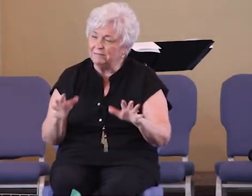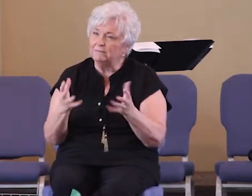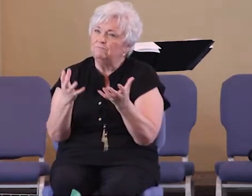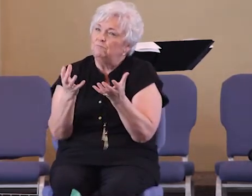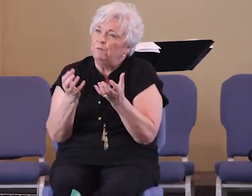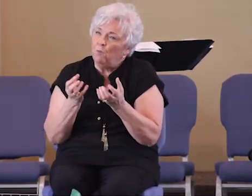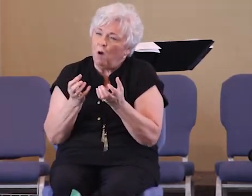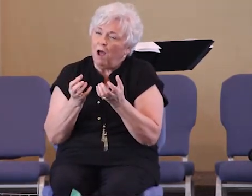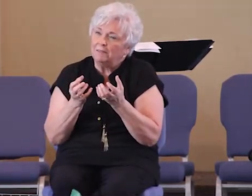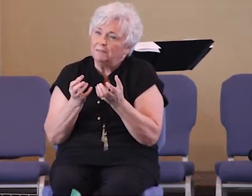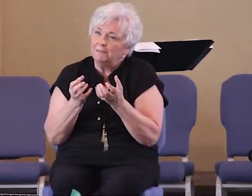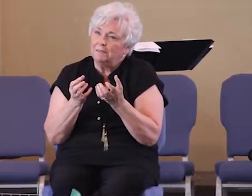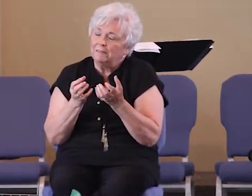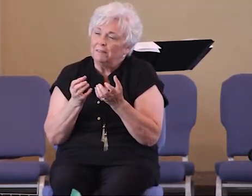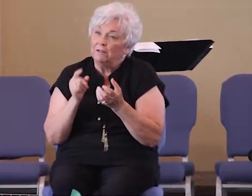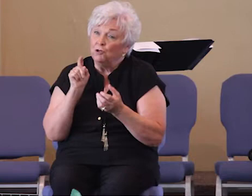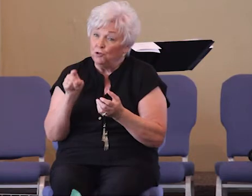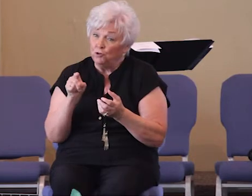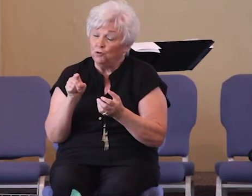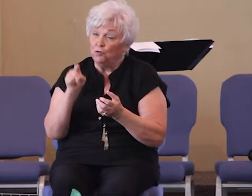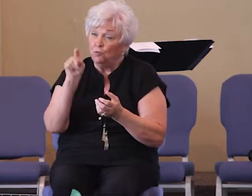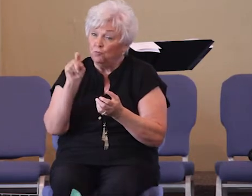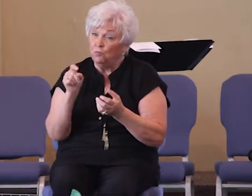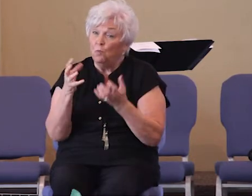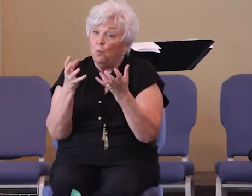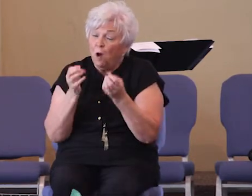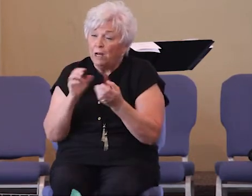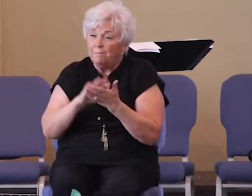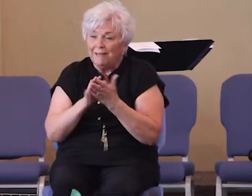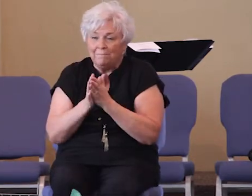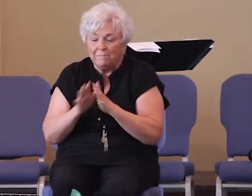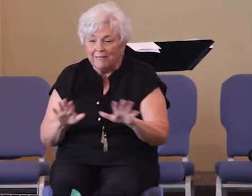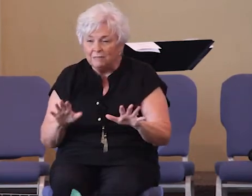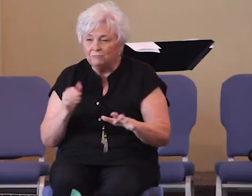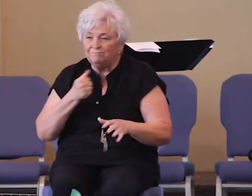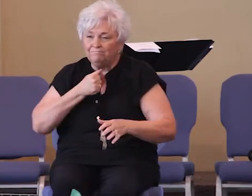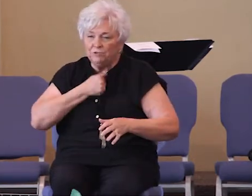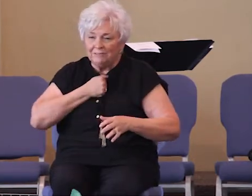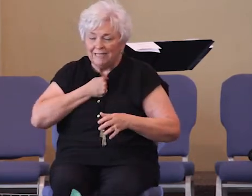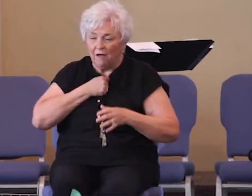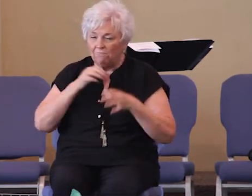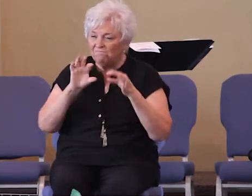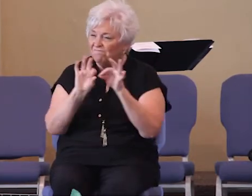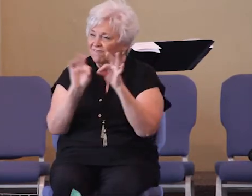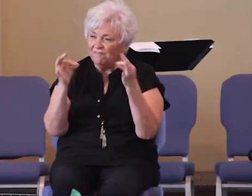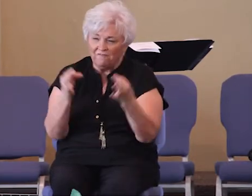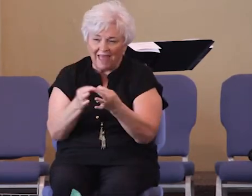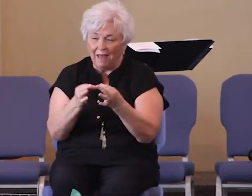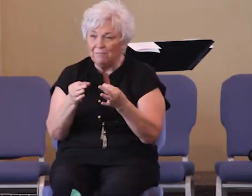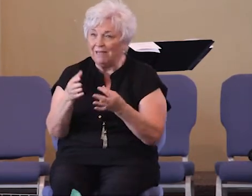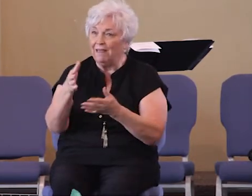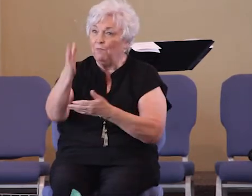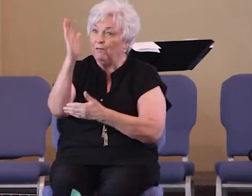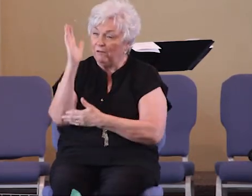with yourself, at peace with your family, at peace with God? That's what he offers.